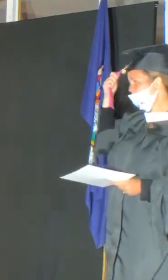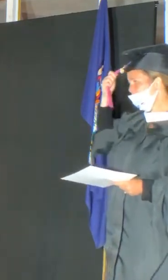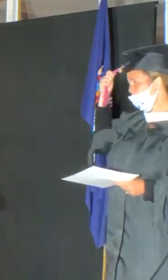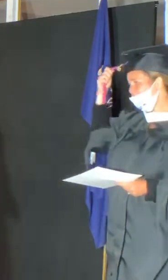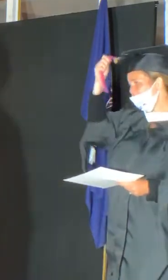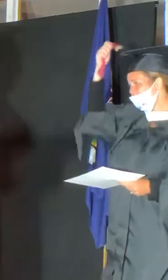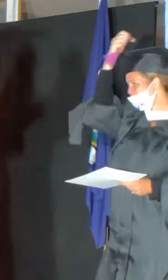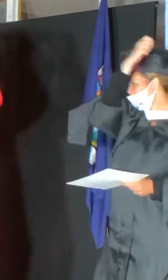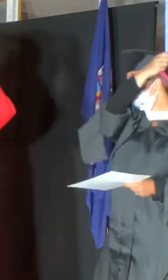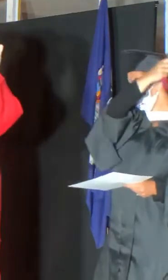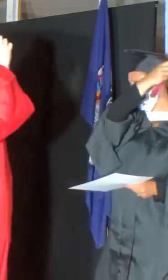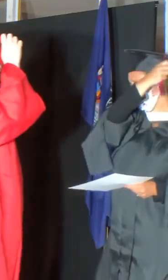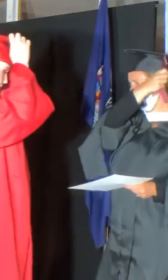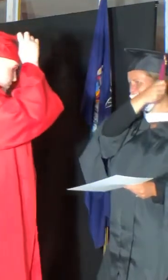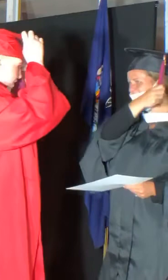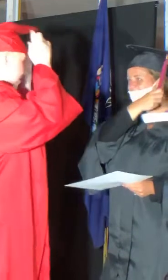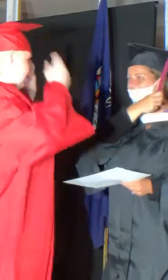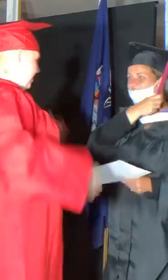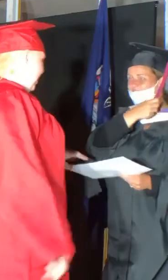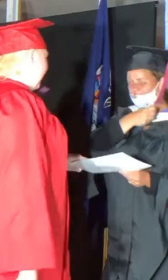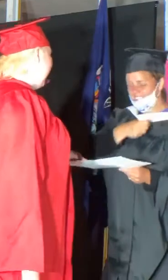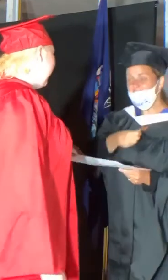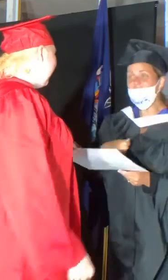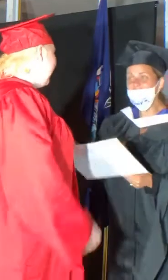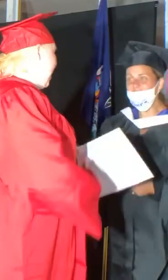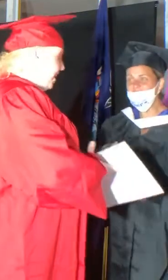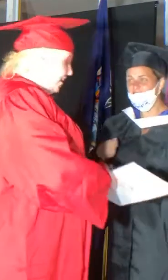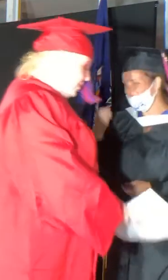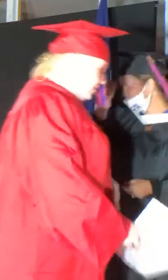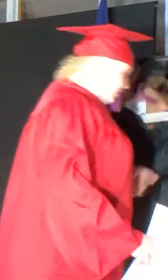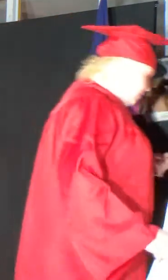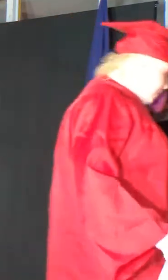Marley Grace James.